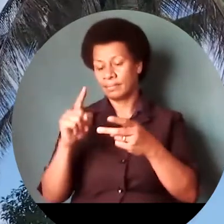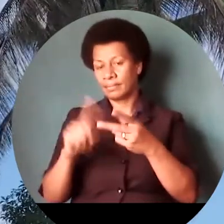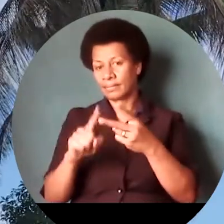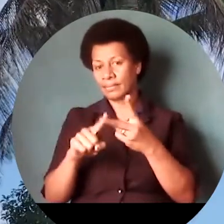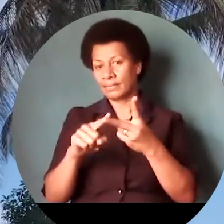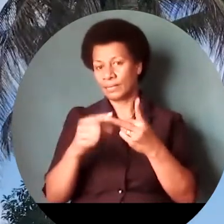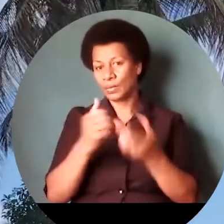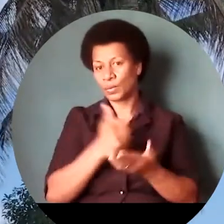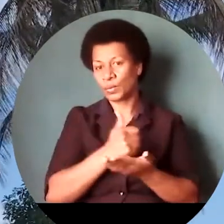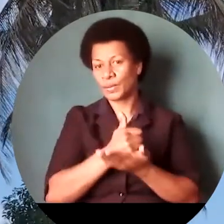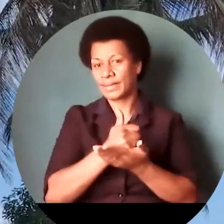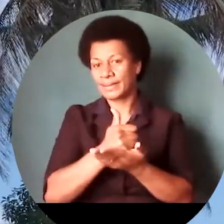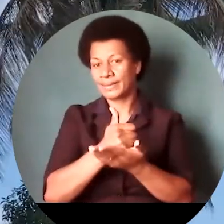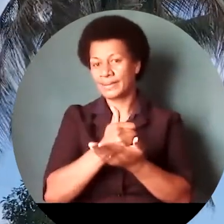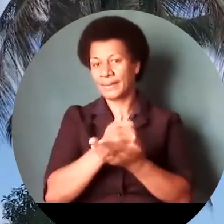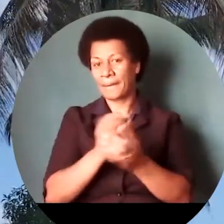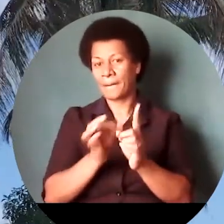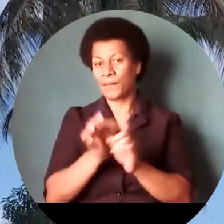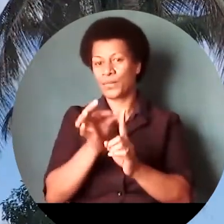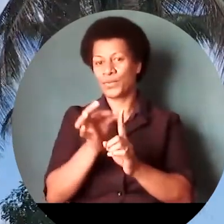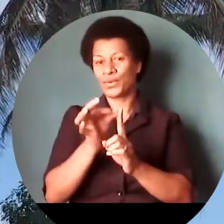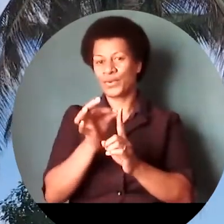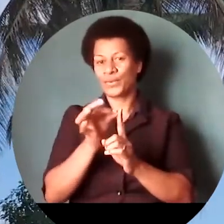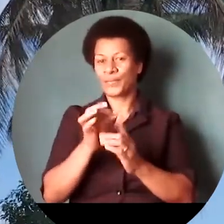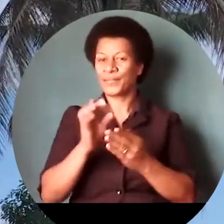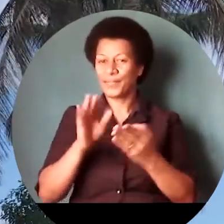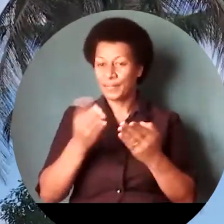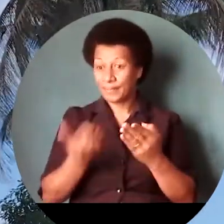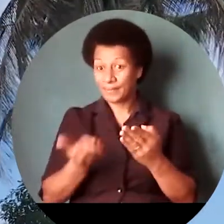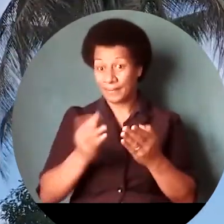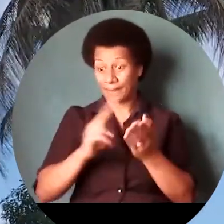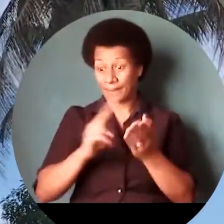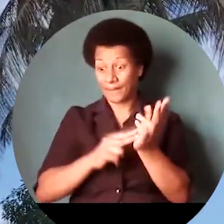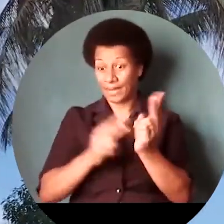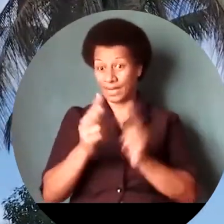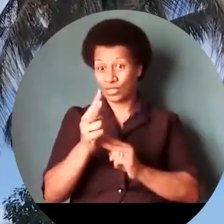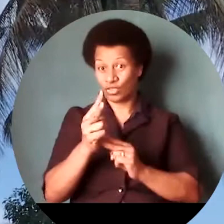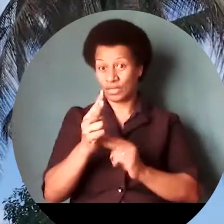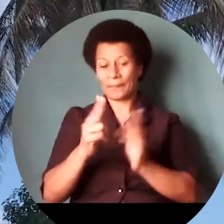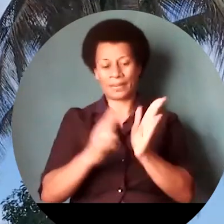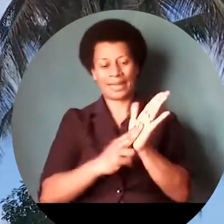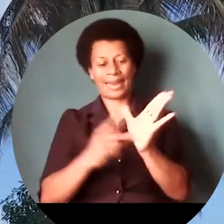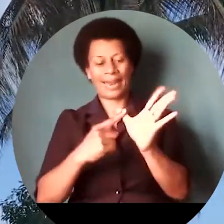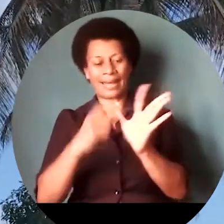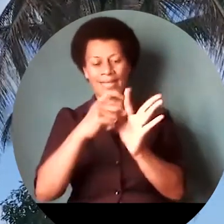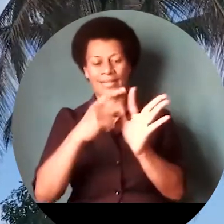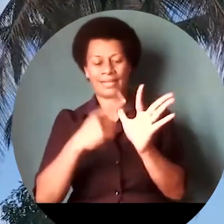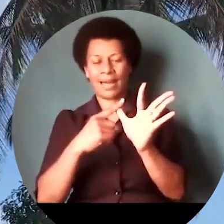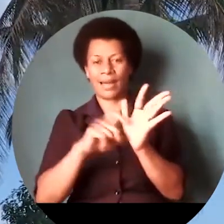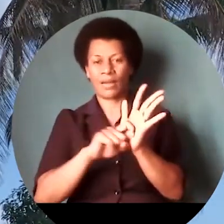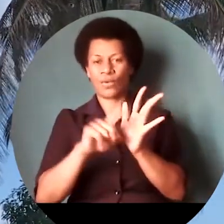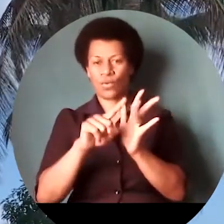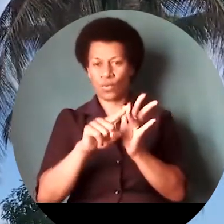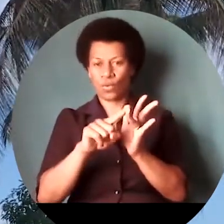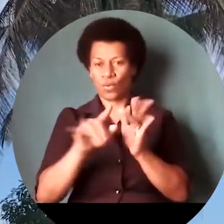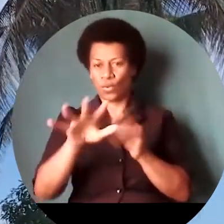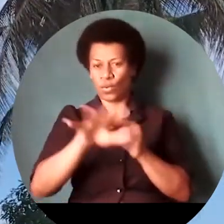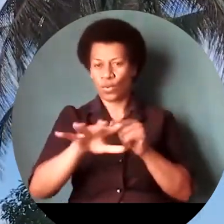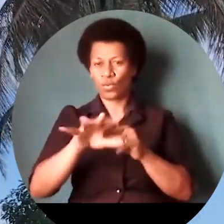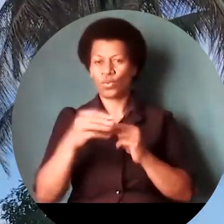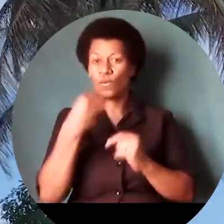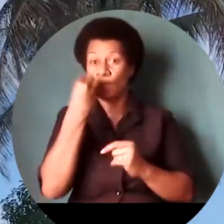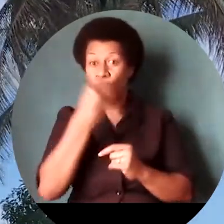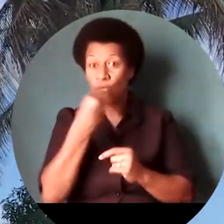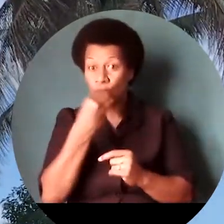involvement in this project will be to assist and help improve the livelihood of the Nandaro Vungale village